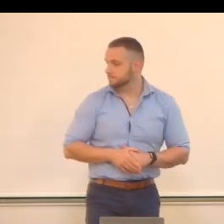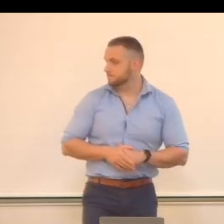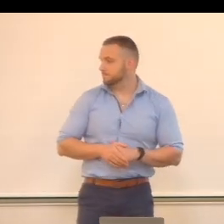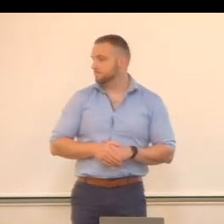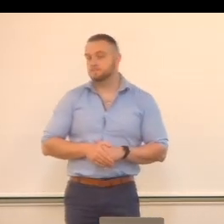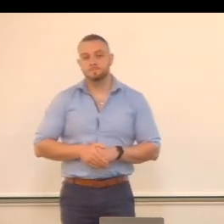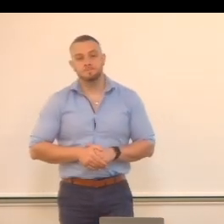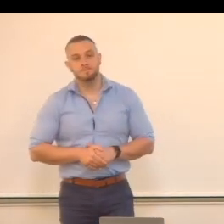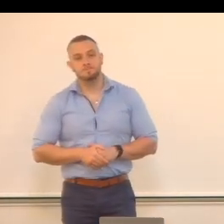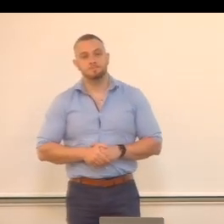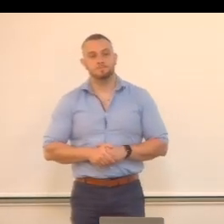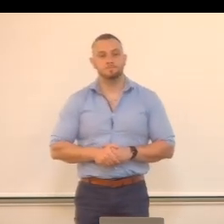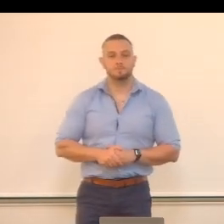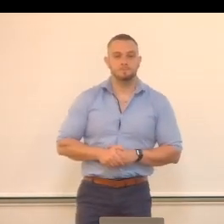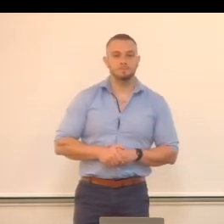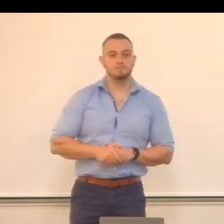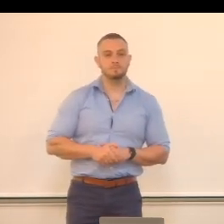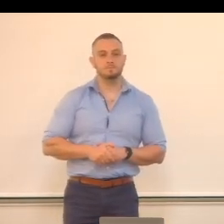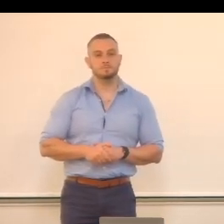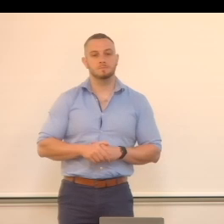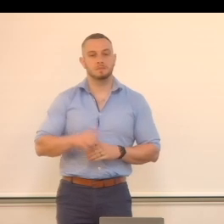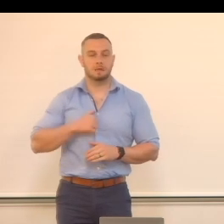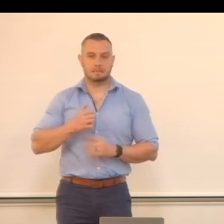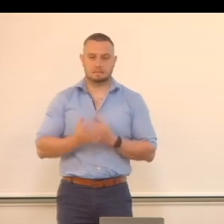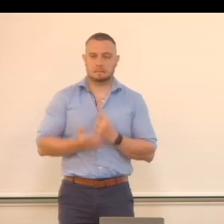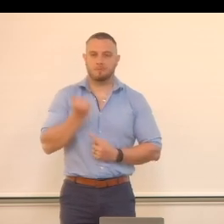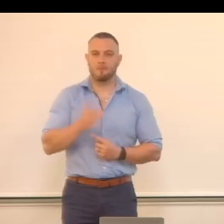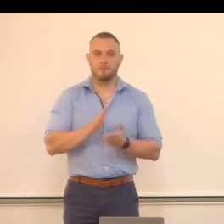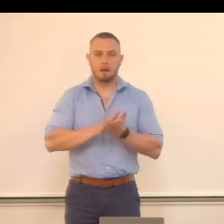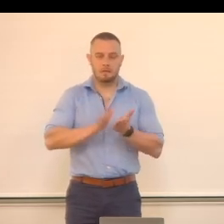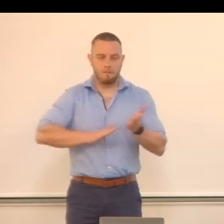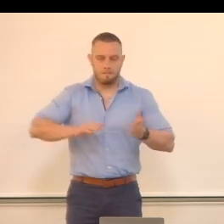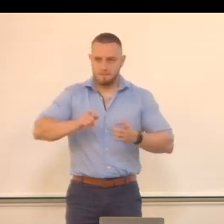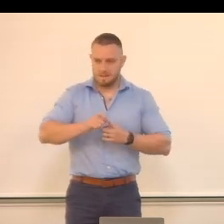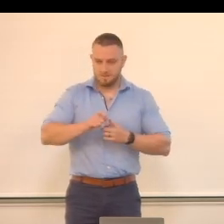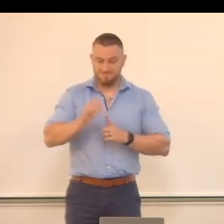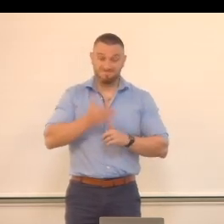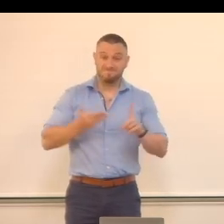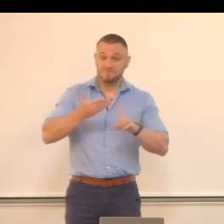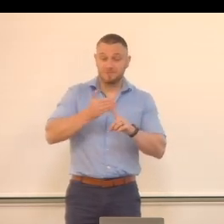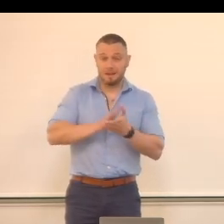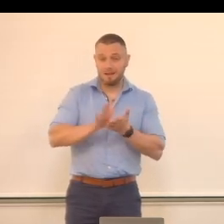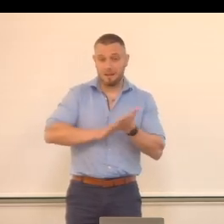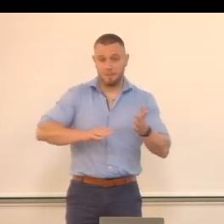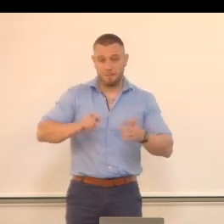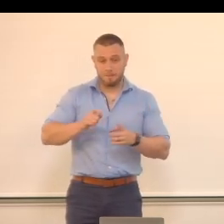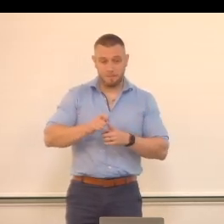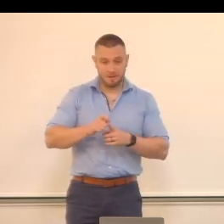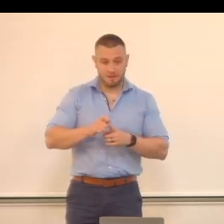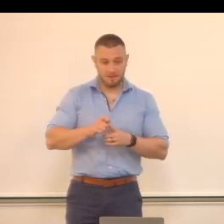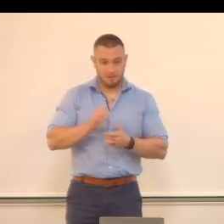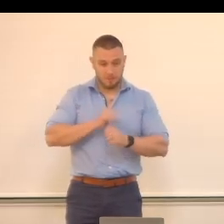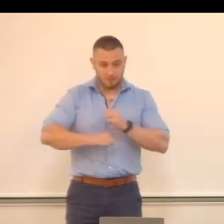So takeaways from HMP. So the goal of HMP is really going EVA.